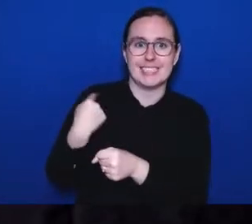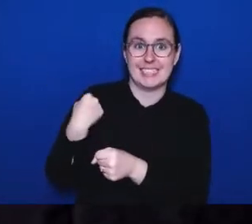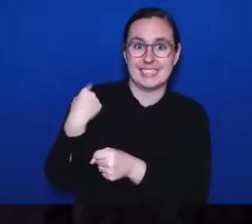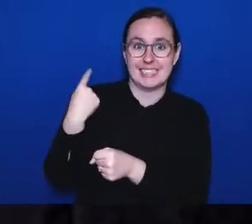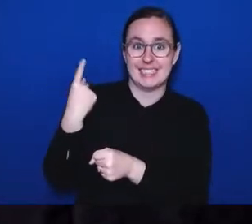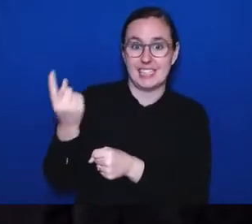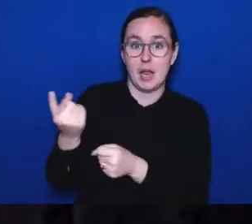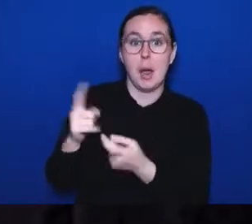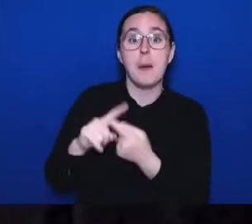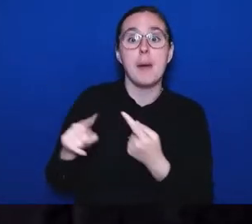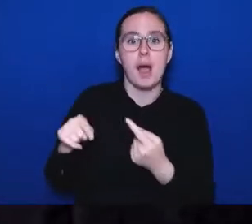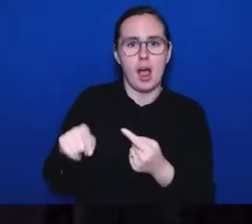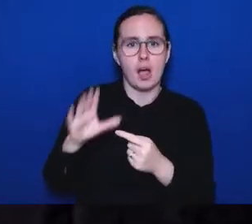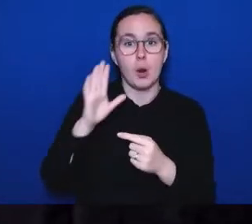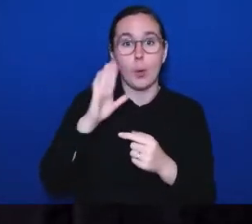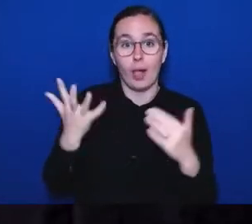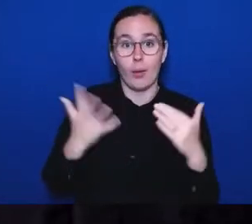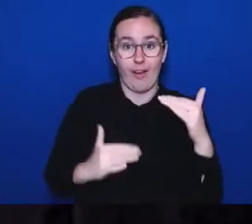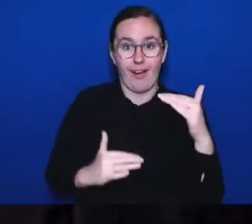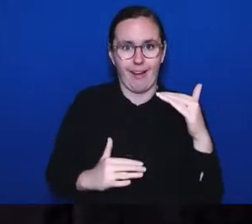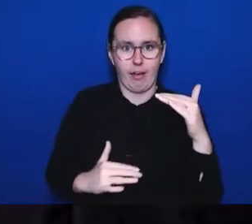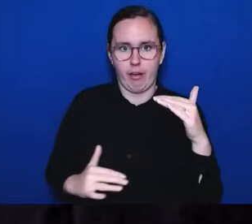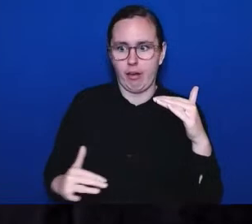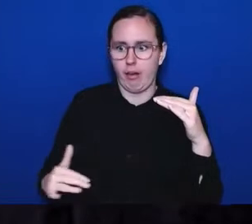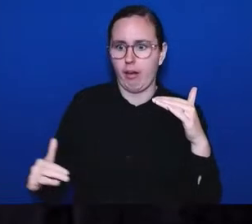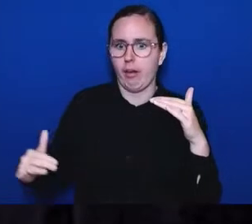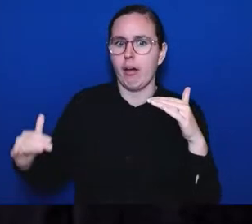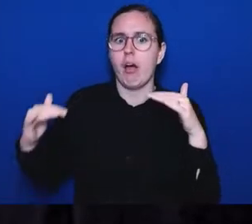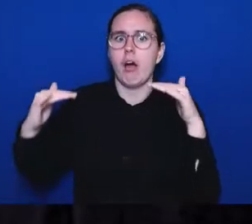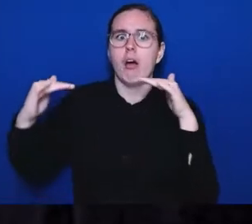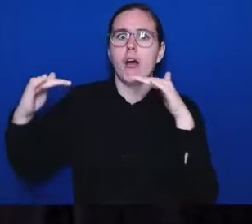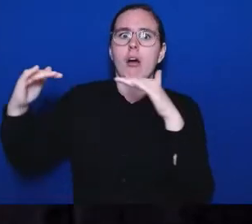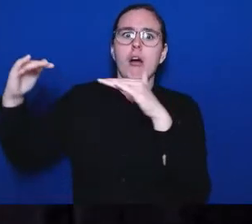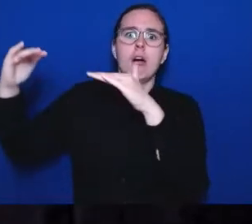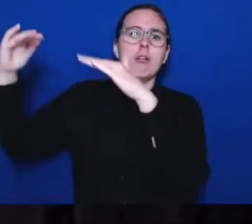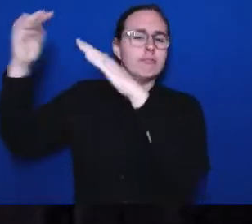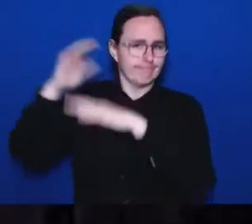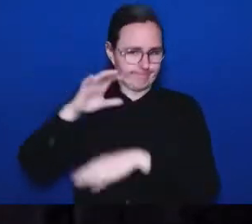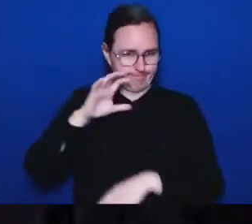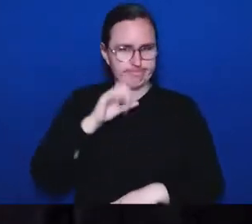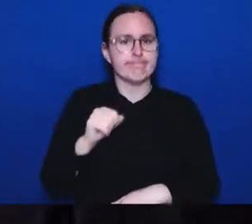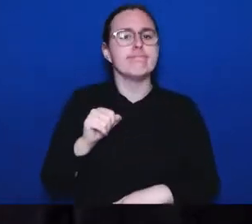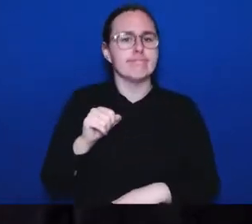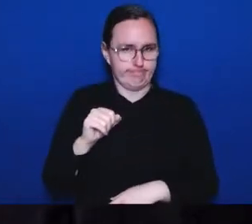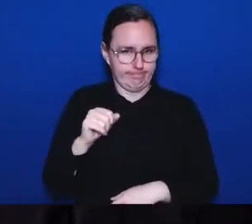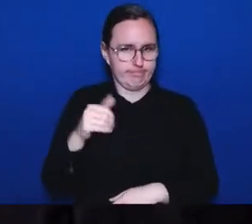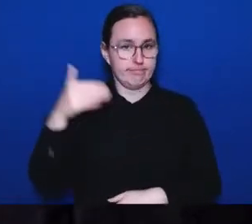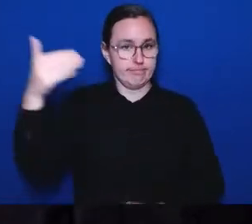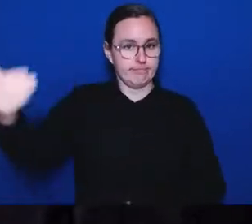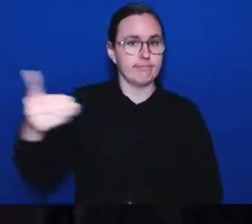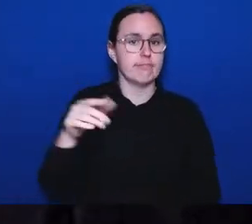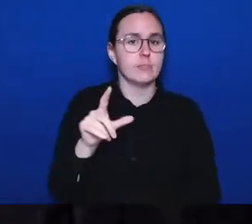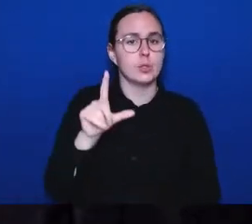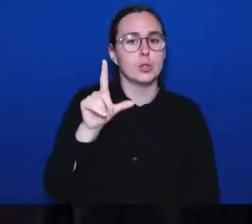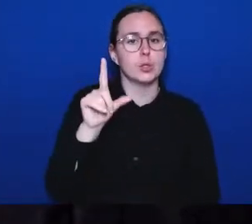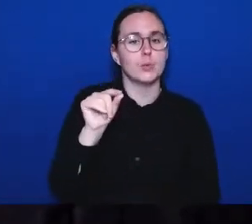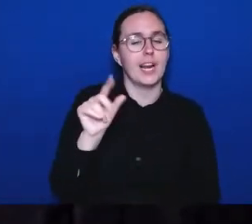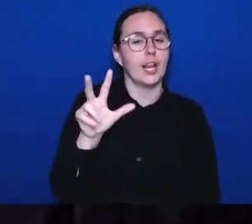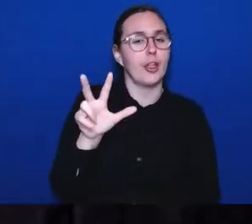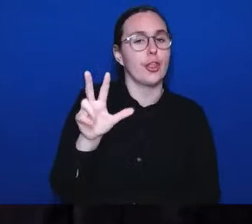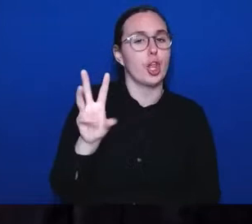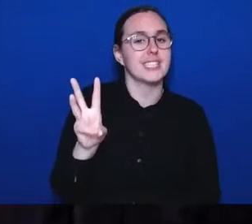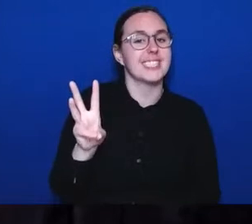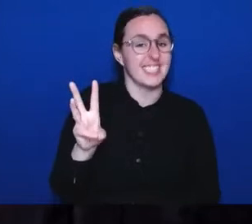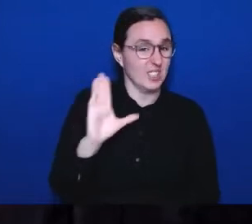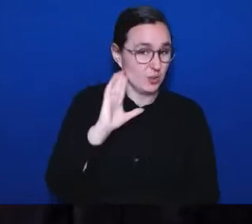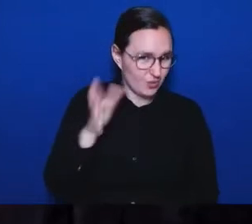fact, the demands in Surrey for care are going to increase. And that is why we're building, for example, a new cancer care